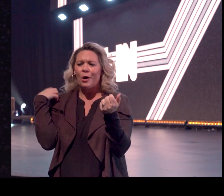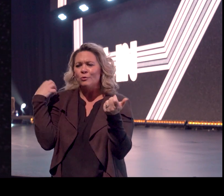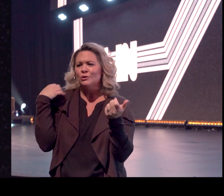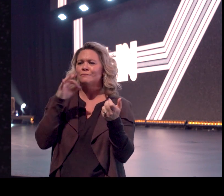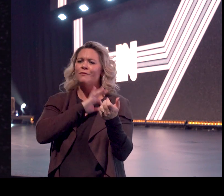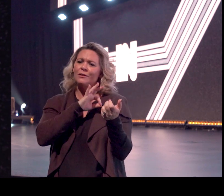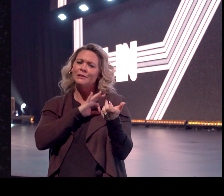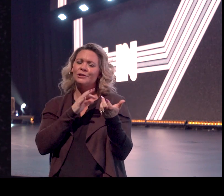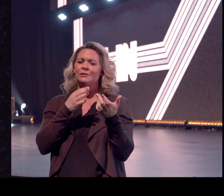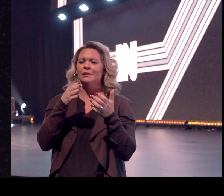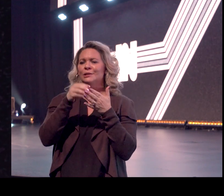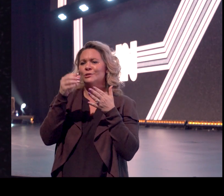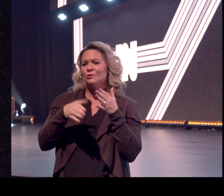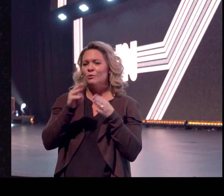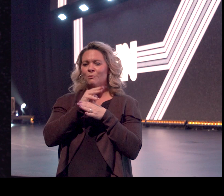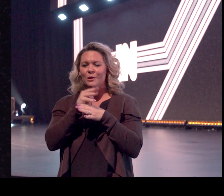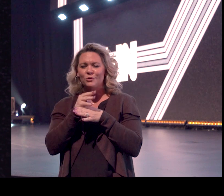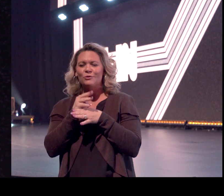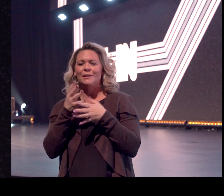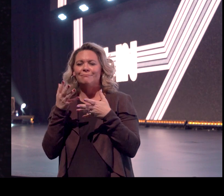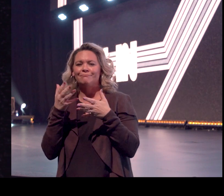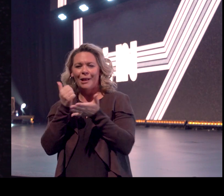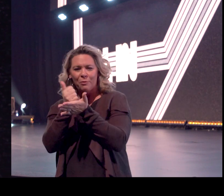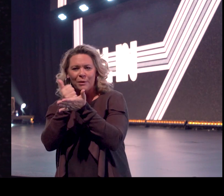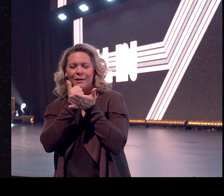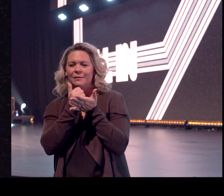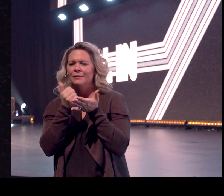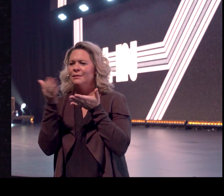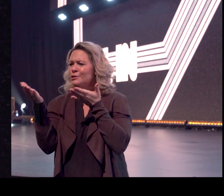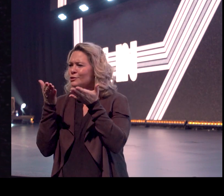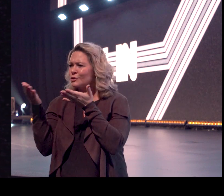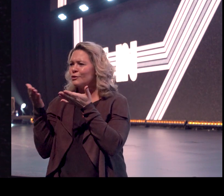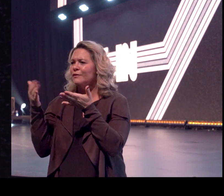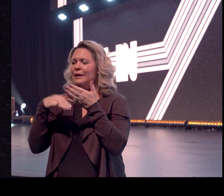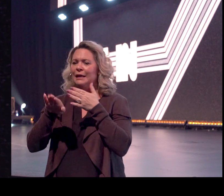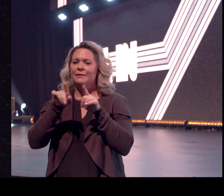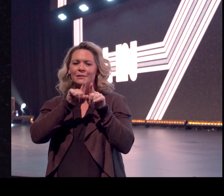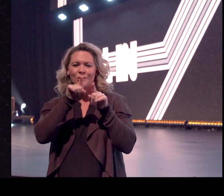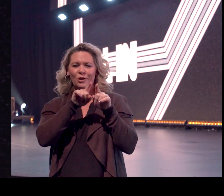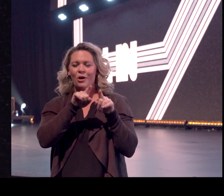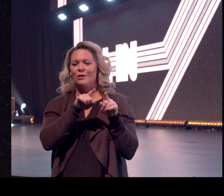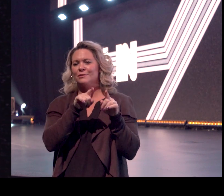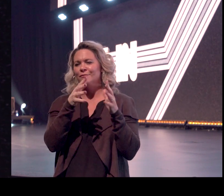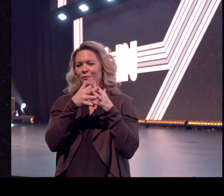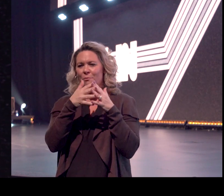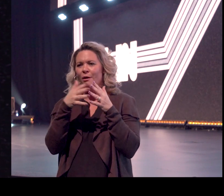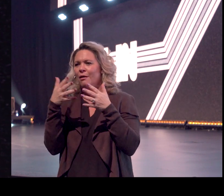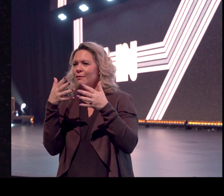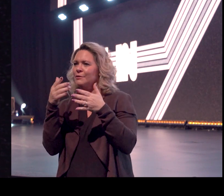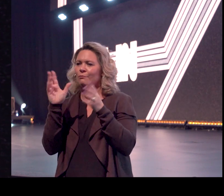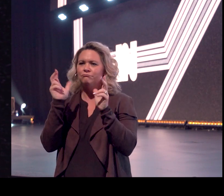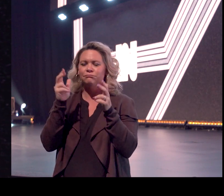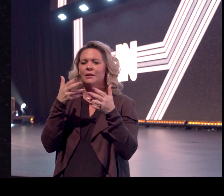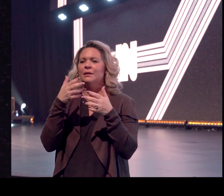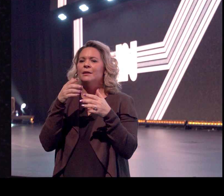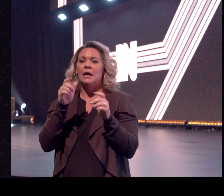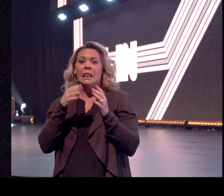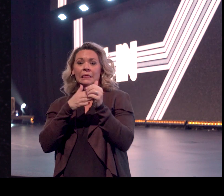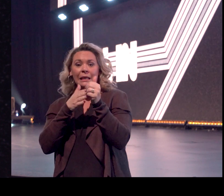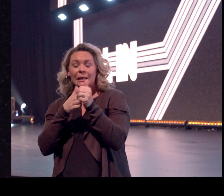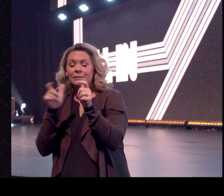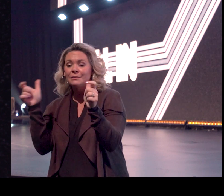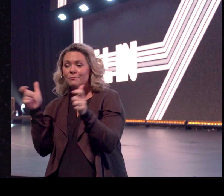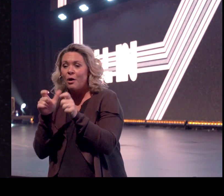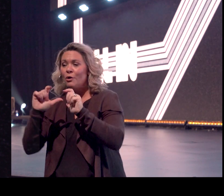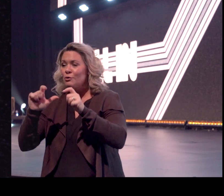know, coaches and volunteers, and our student ministry coaches and volunteers. We have people serving as coaches and stars, leading small groups during the